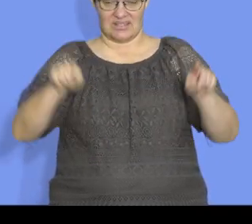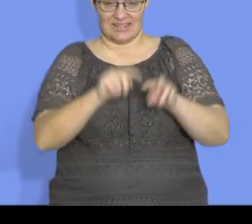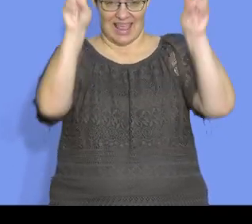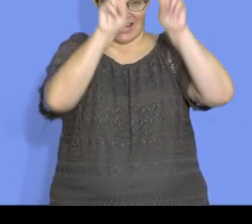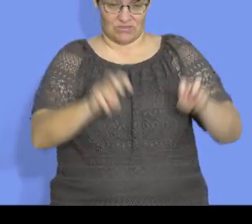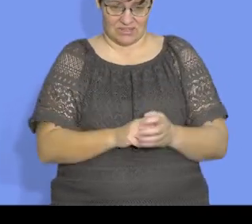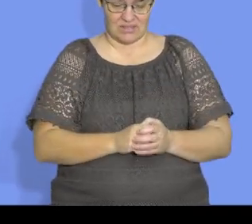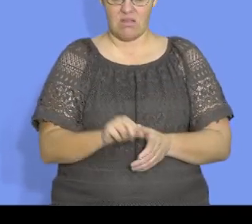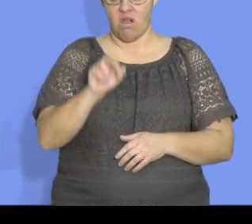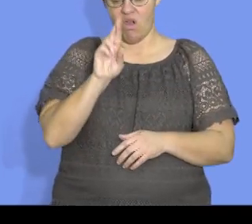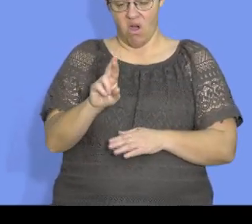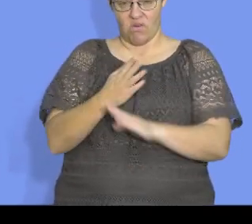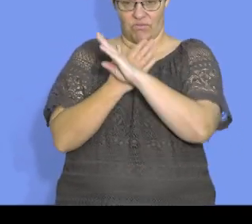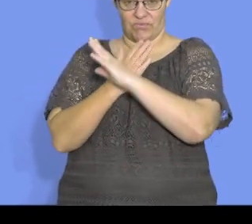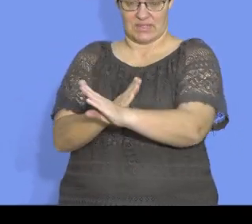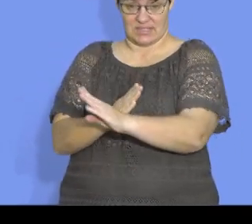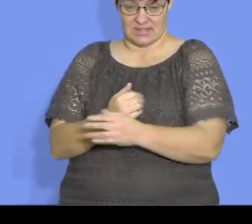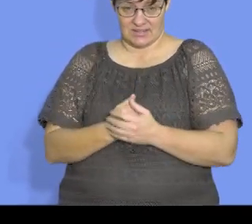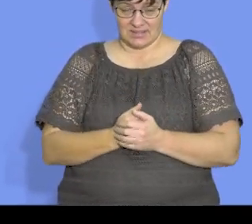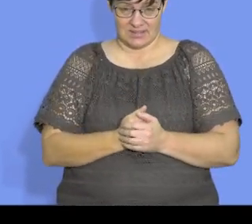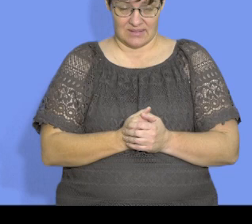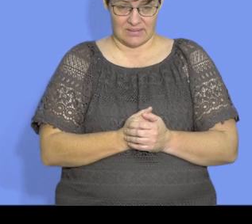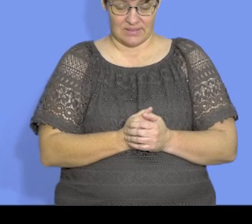R, the resistance.